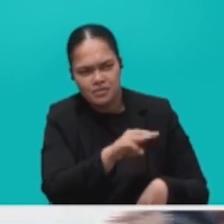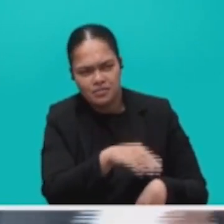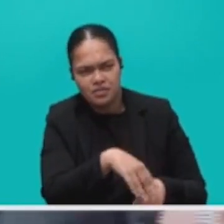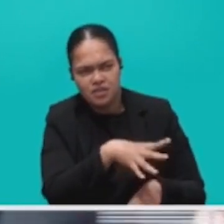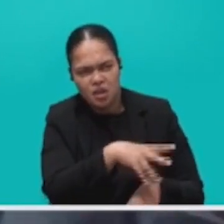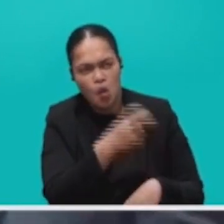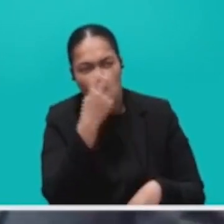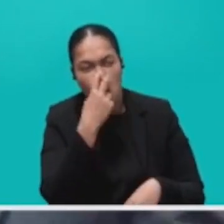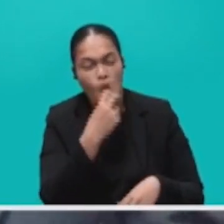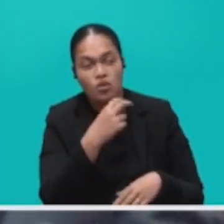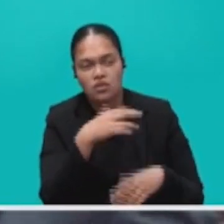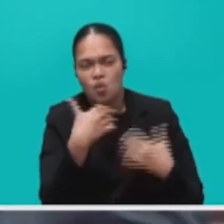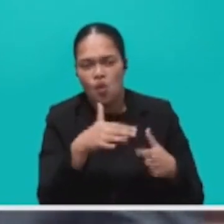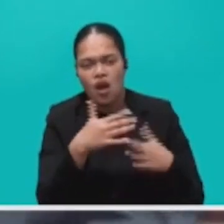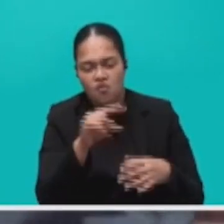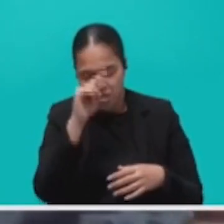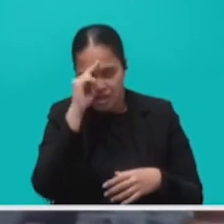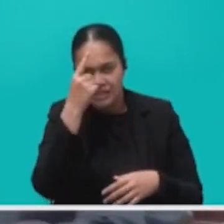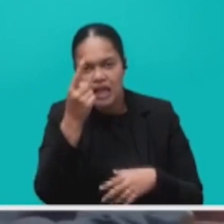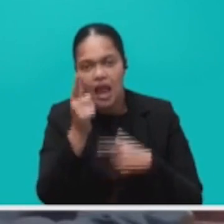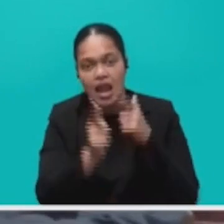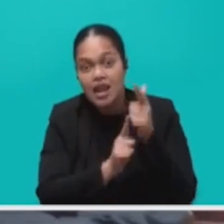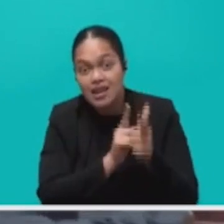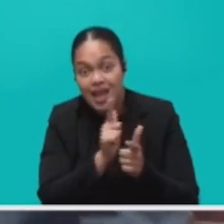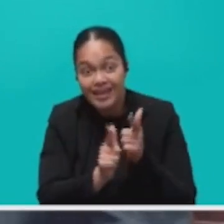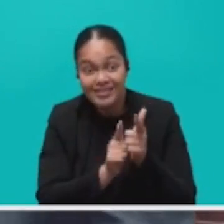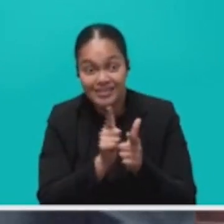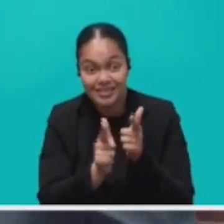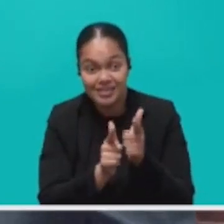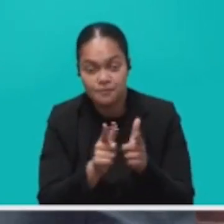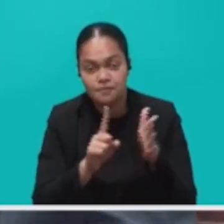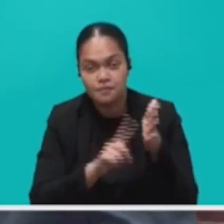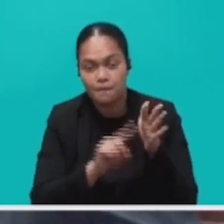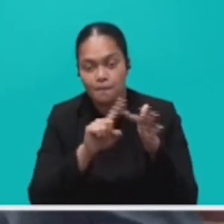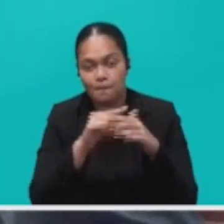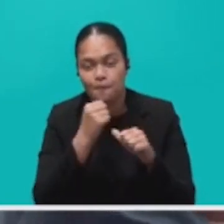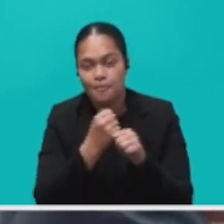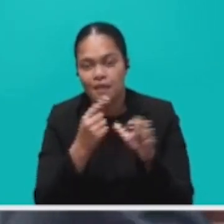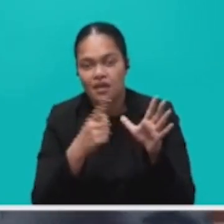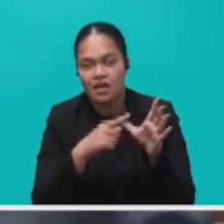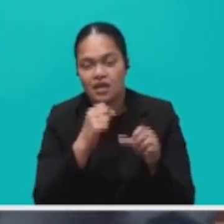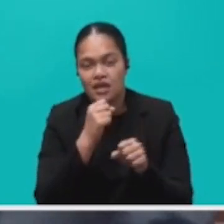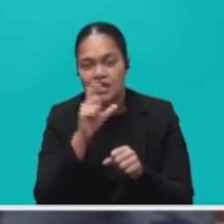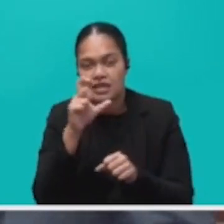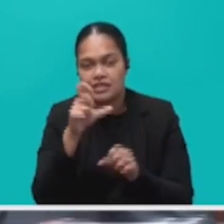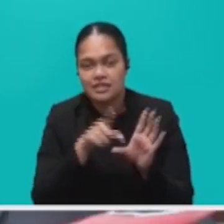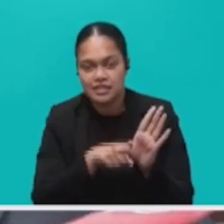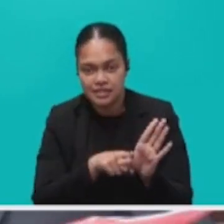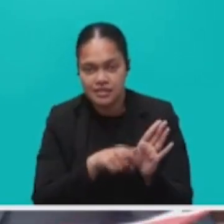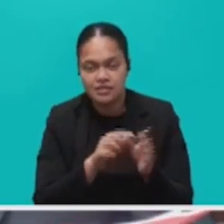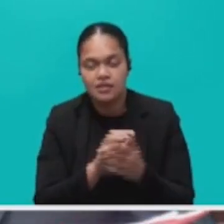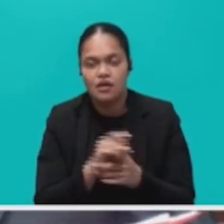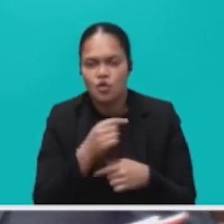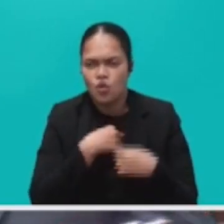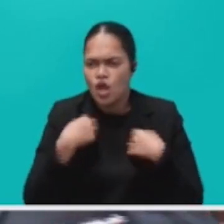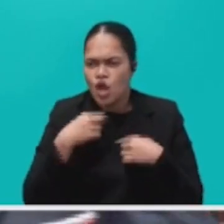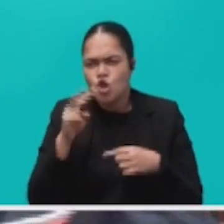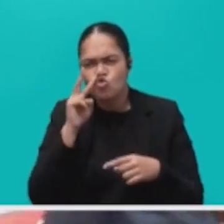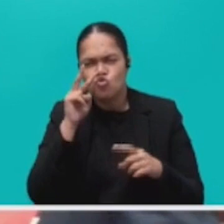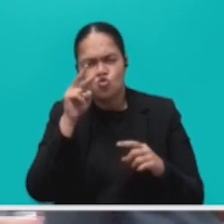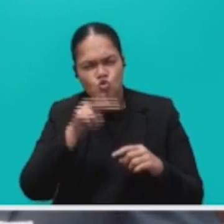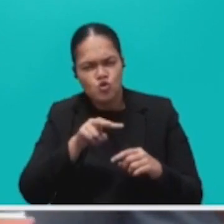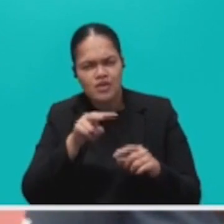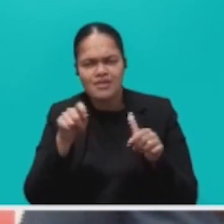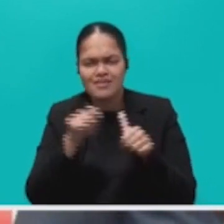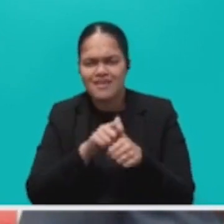probably understand the legacy. But let me just remind them, Mr. Speaker, we are looking